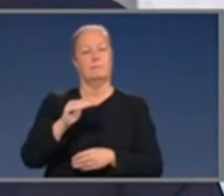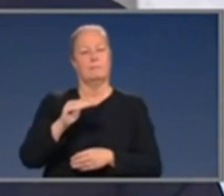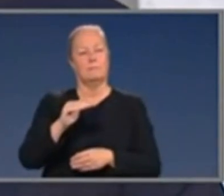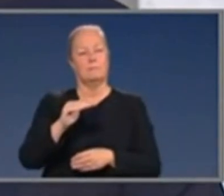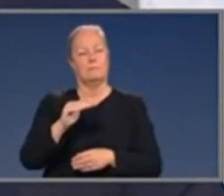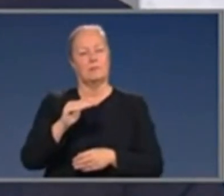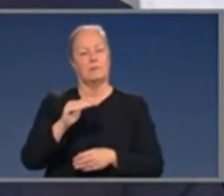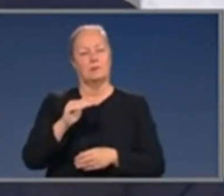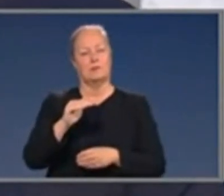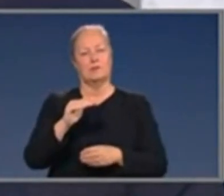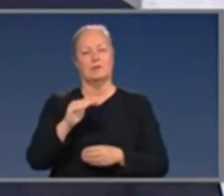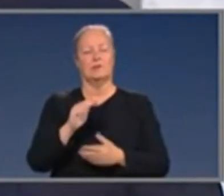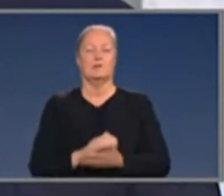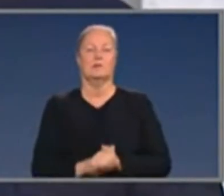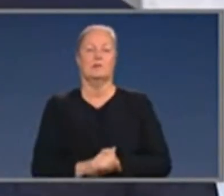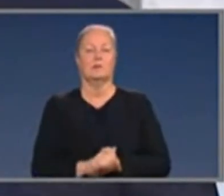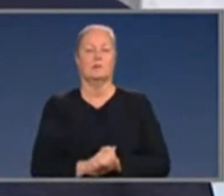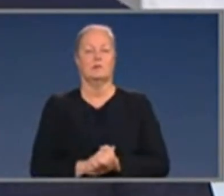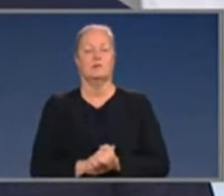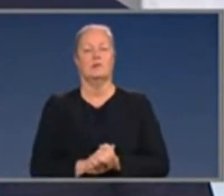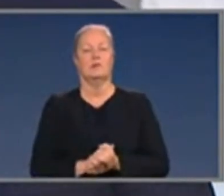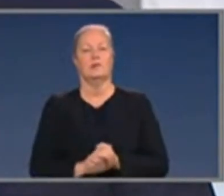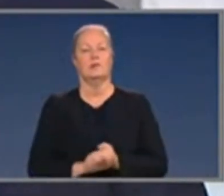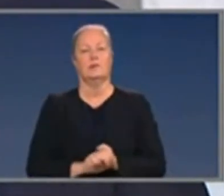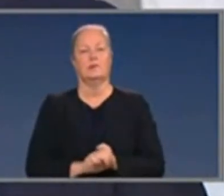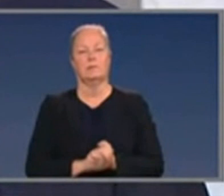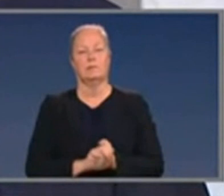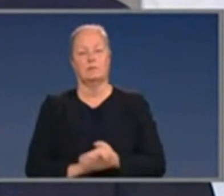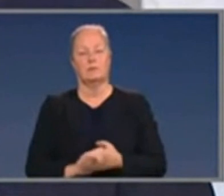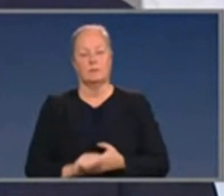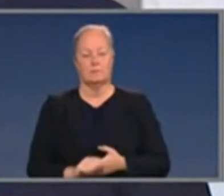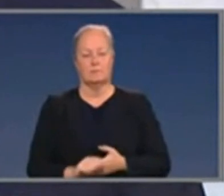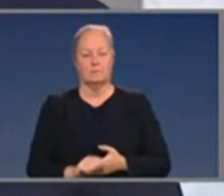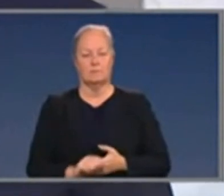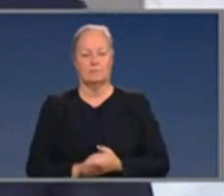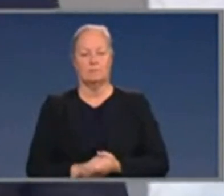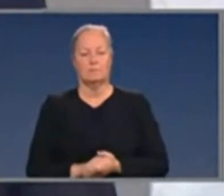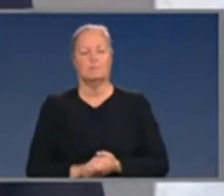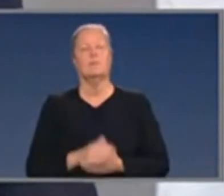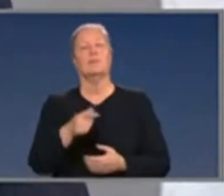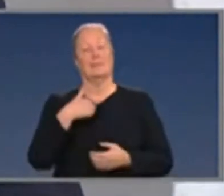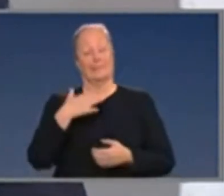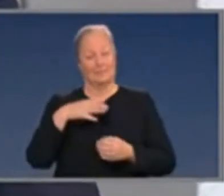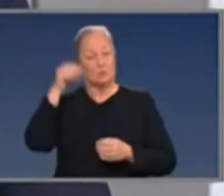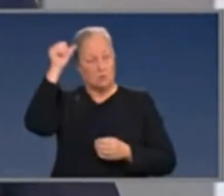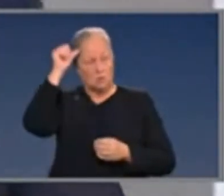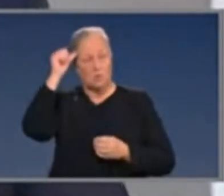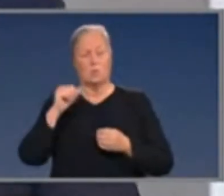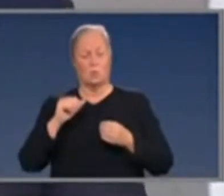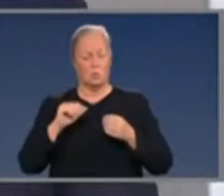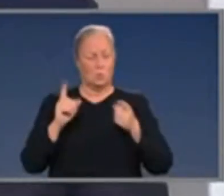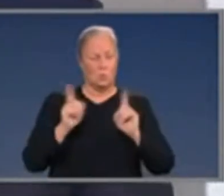And I'm sure that some will take the opportunity to pick their figure as to make whatever case they'd like to